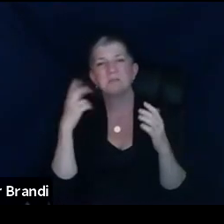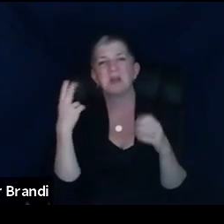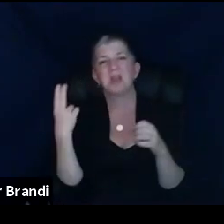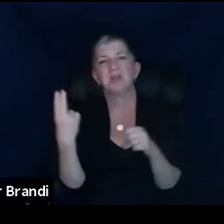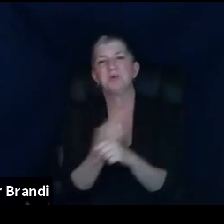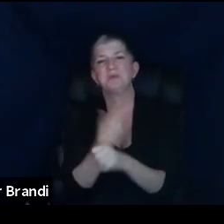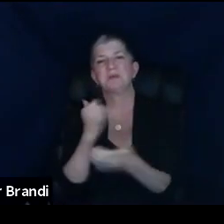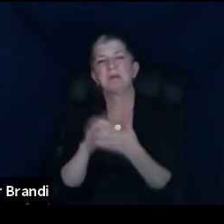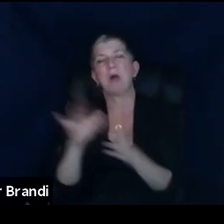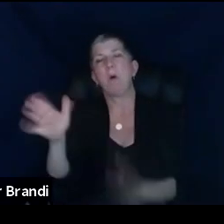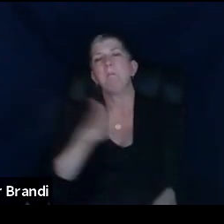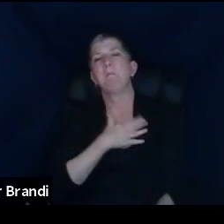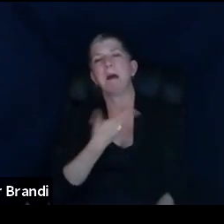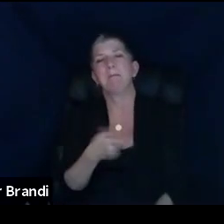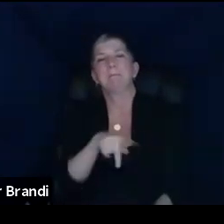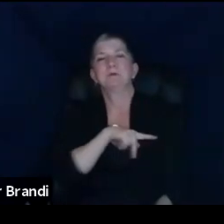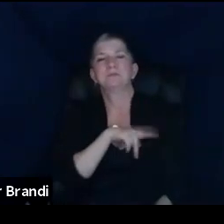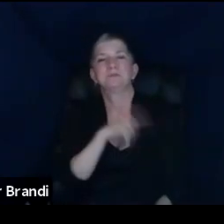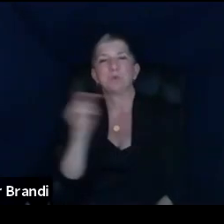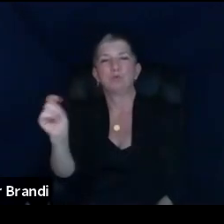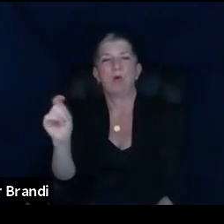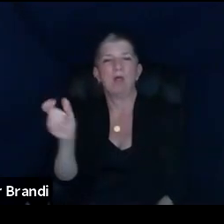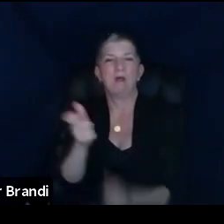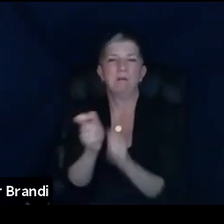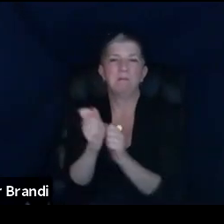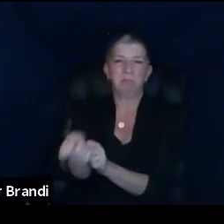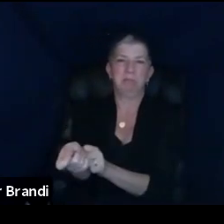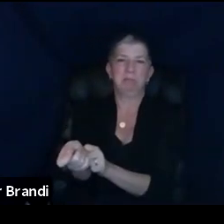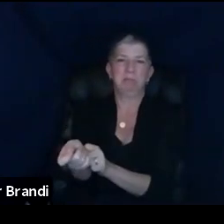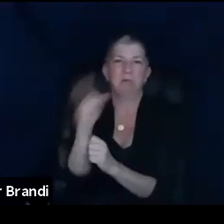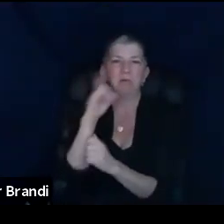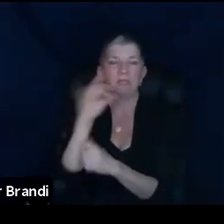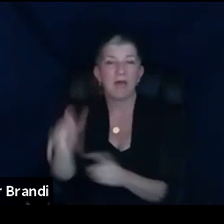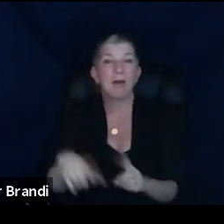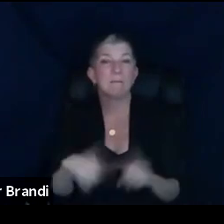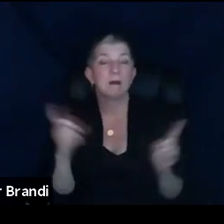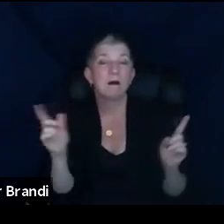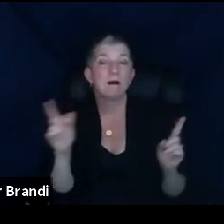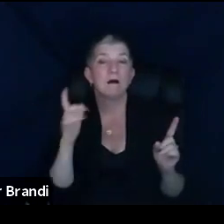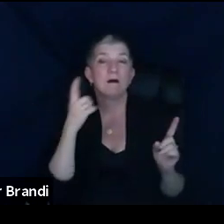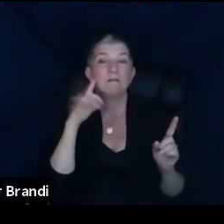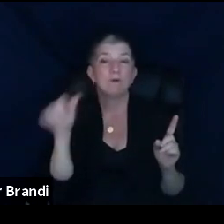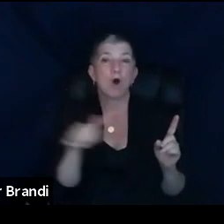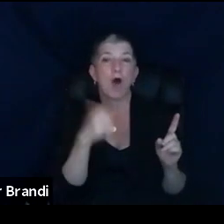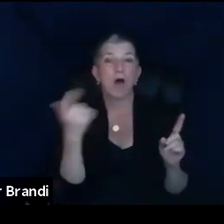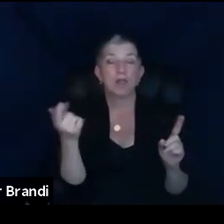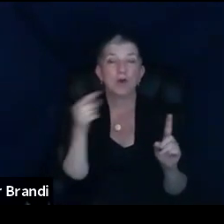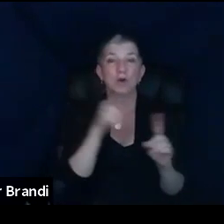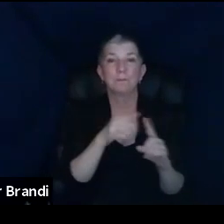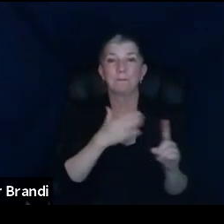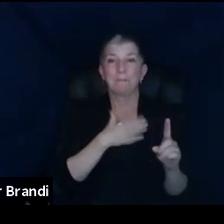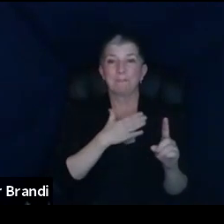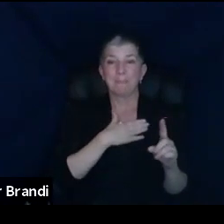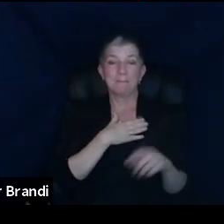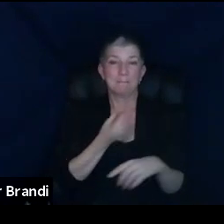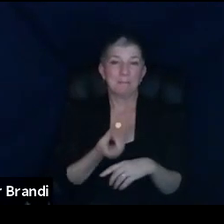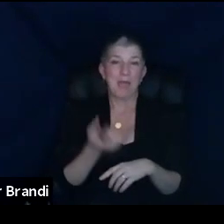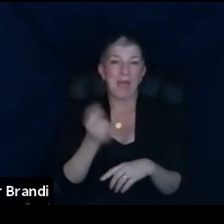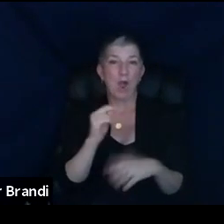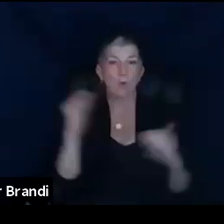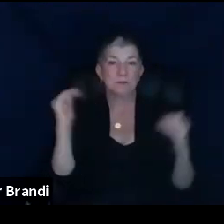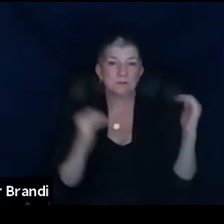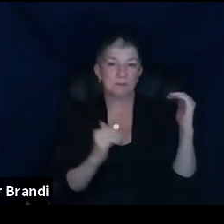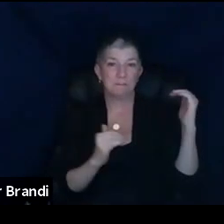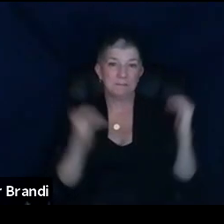toilet. For others, it's, you know, I'm going to circle this back to my own submissive. For him, he just